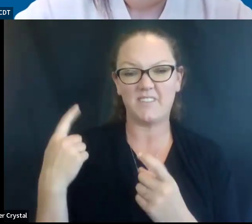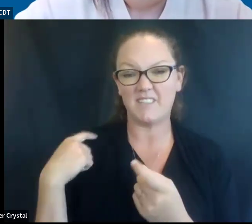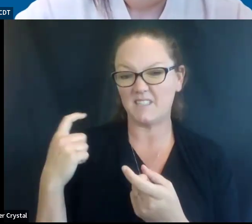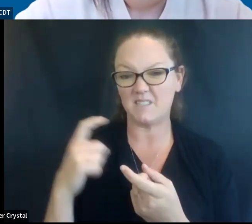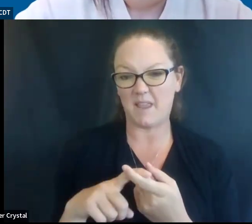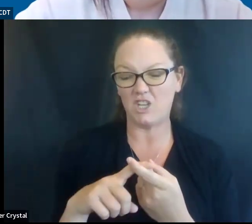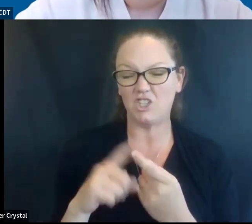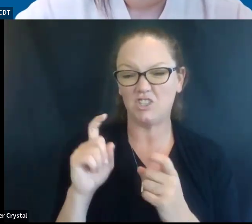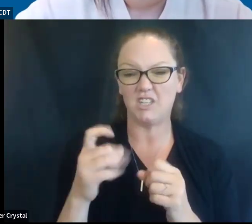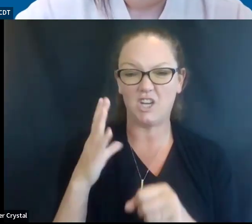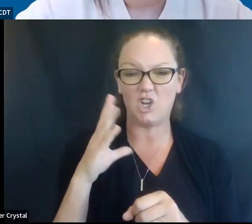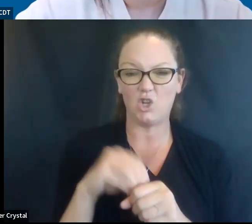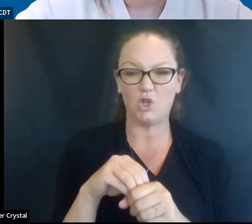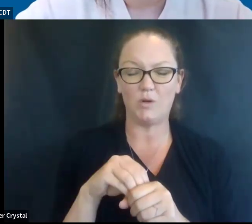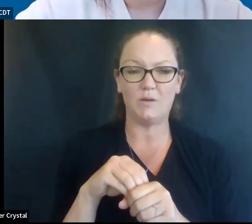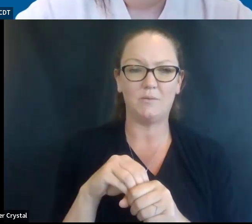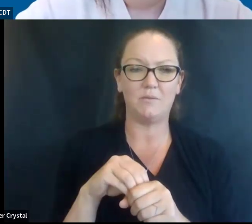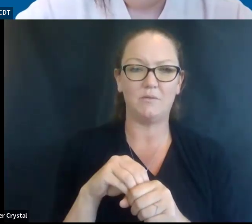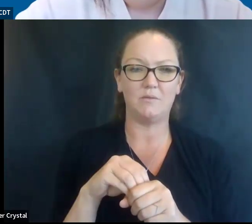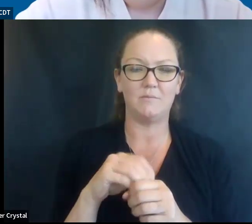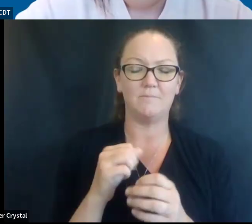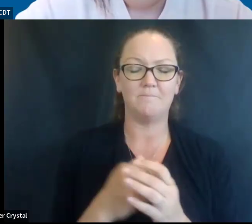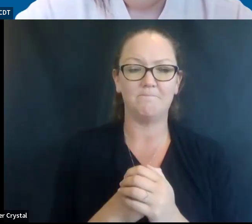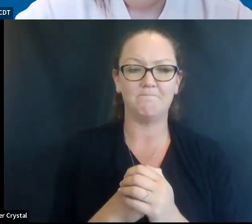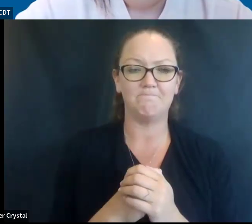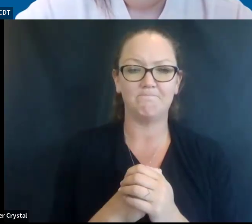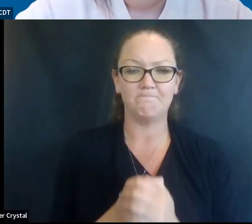to include in our communication?